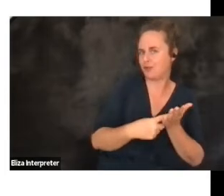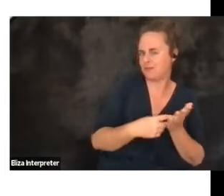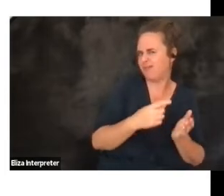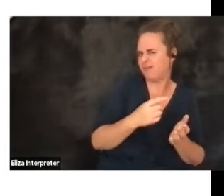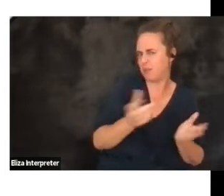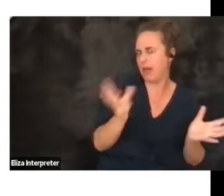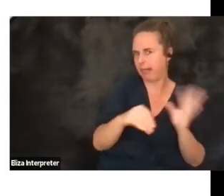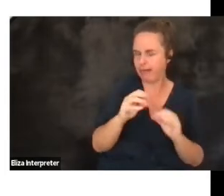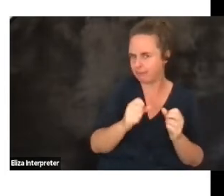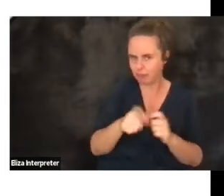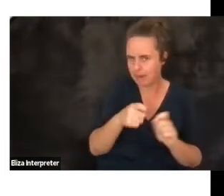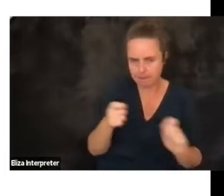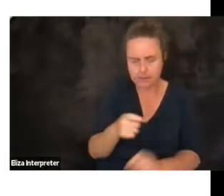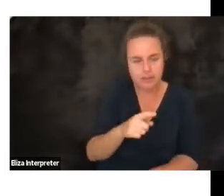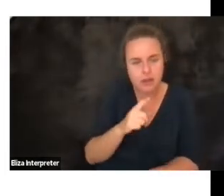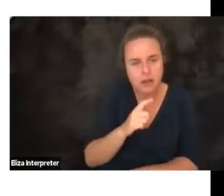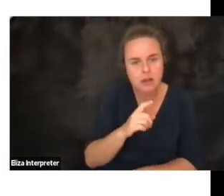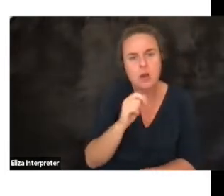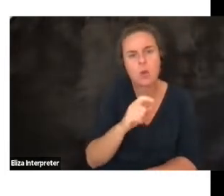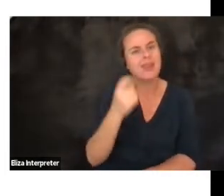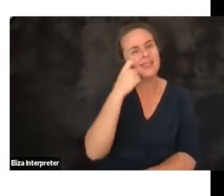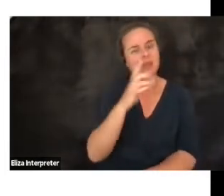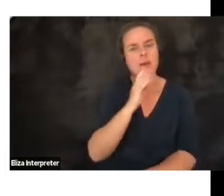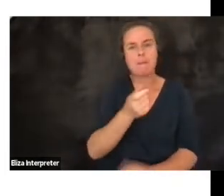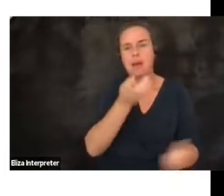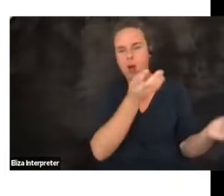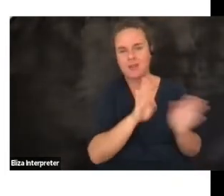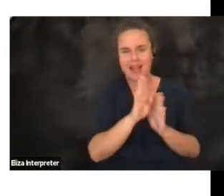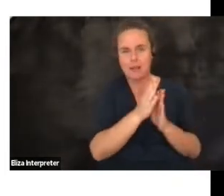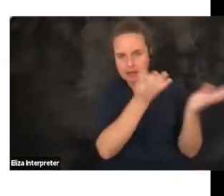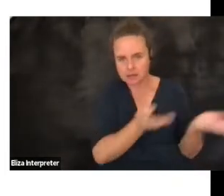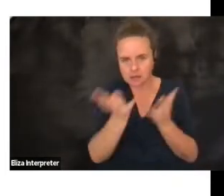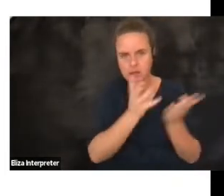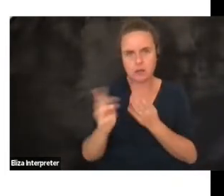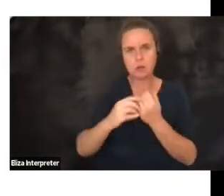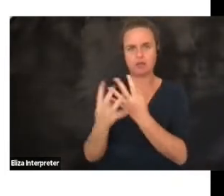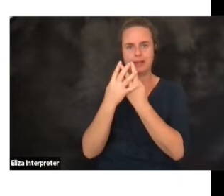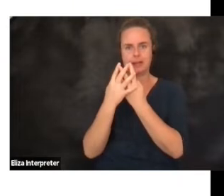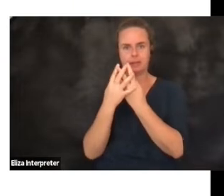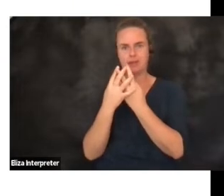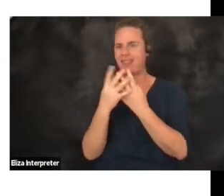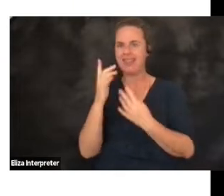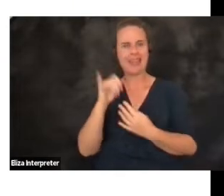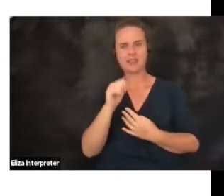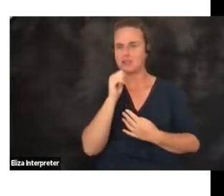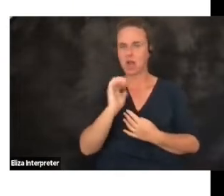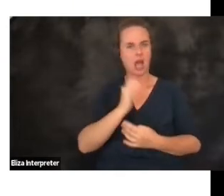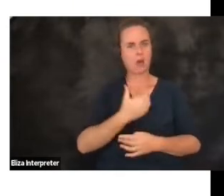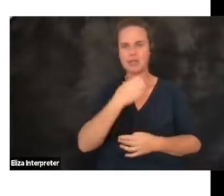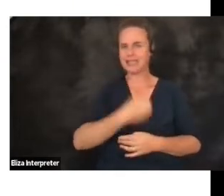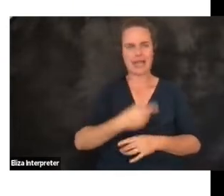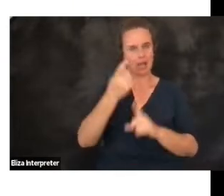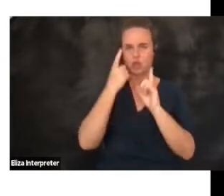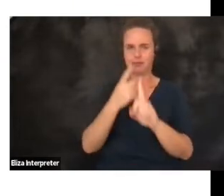with that developmental trajectory into prison, is not really our desired outcome, right? So what is our desired